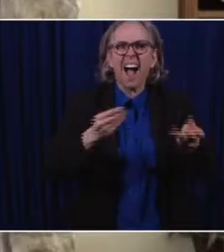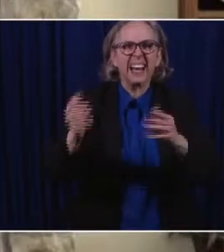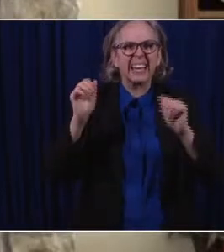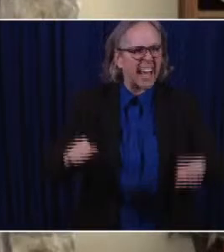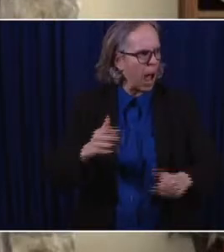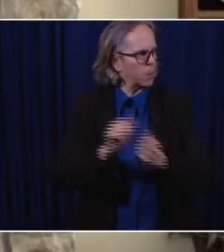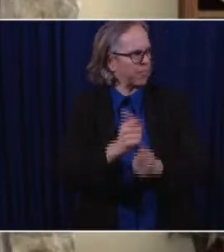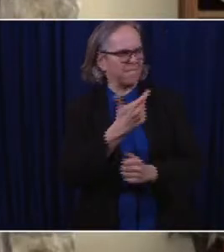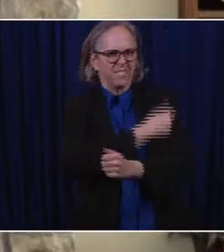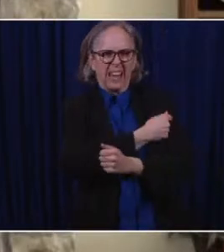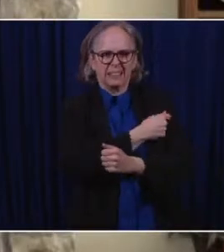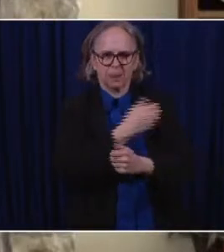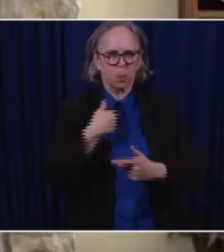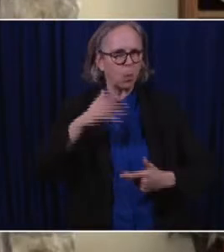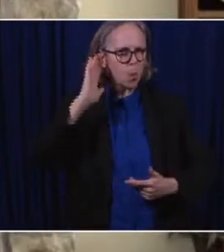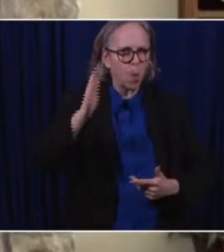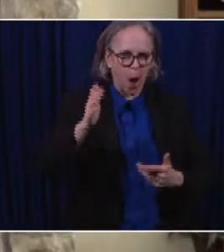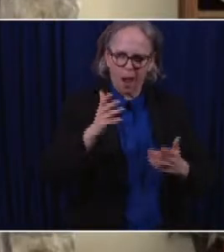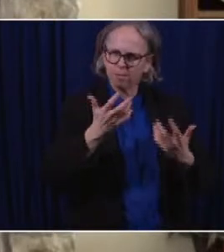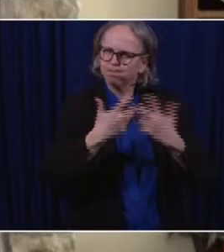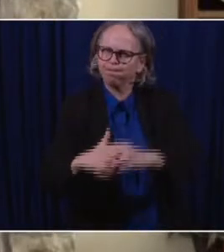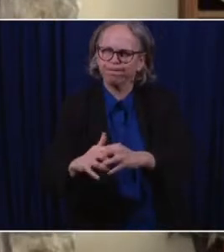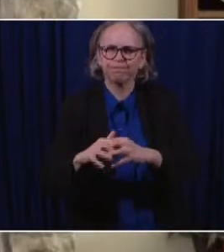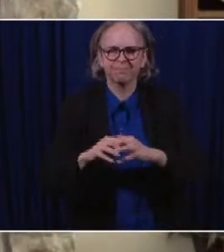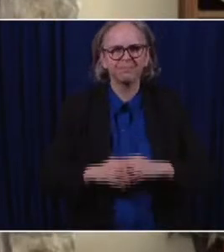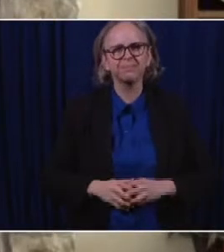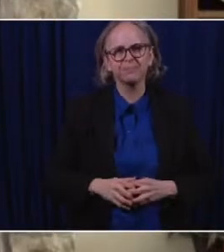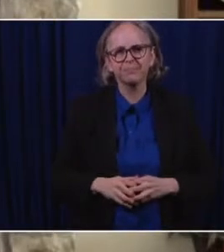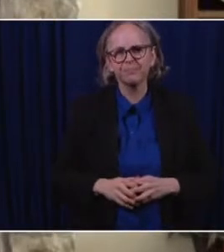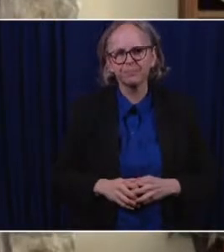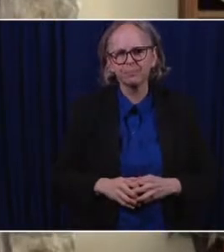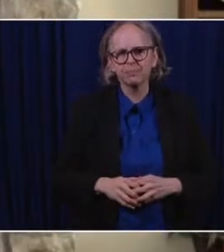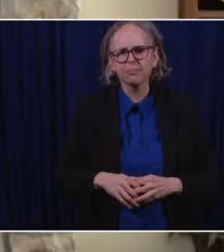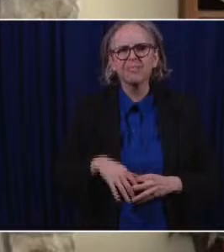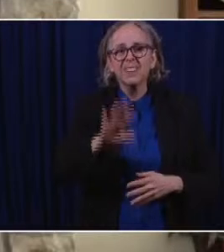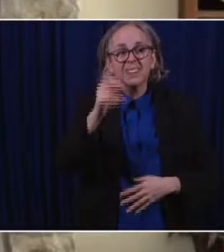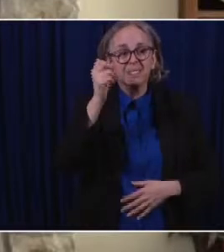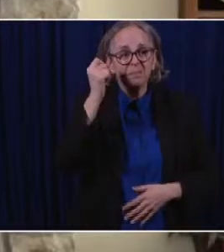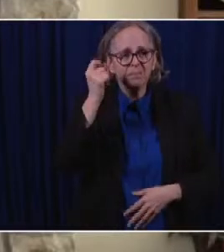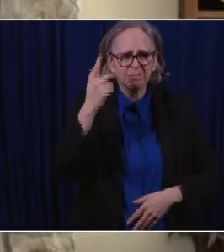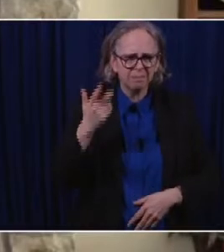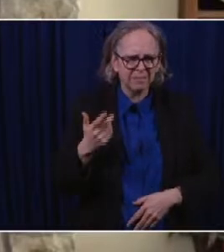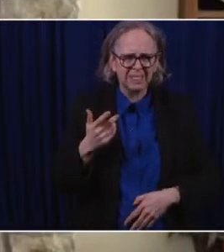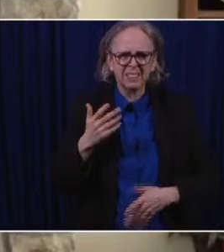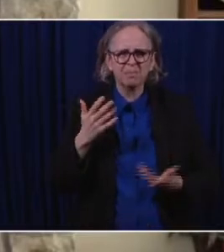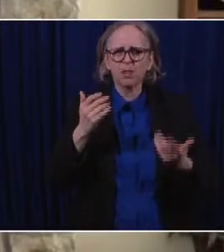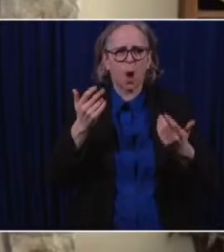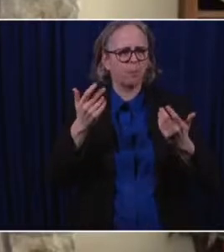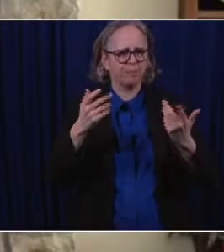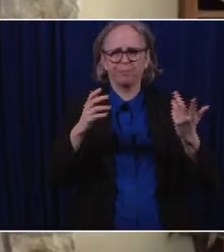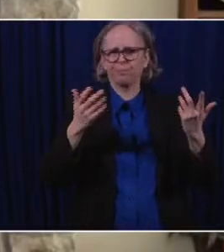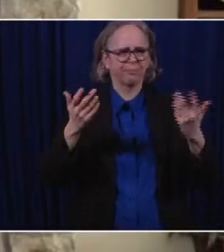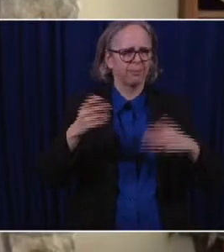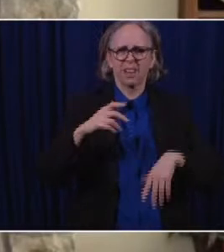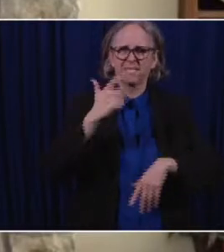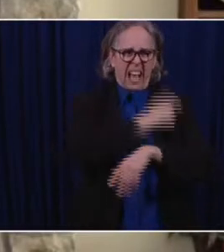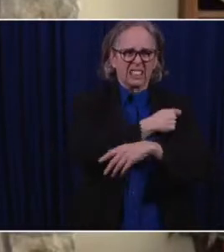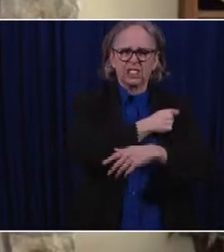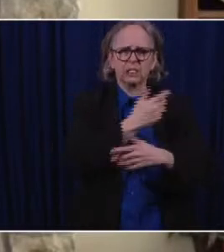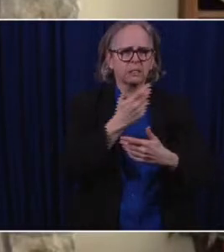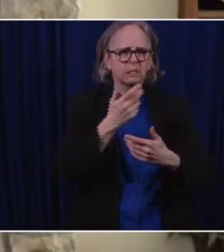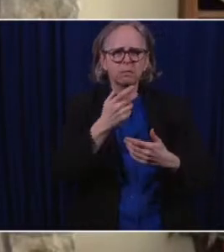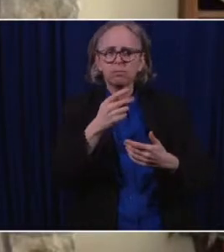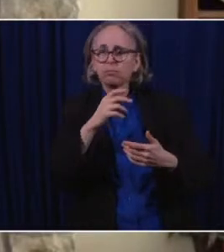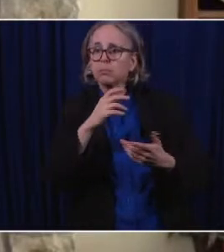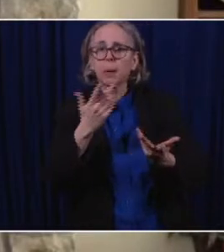And what we'll try to do, we'll have some places where you don't have to make an appointment, where you just show up. We'll try to all mix that up with